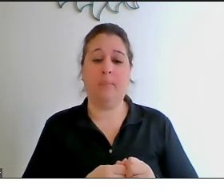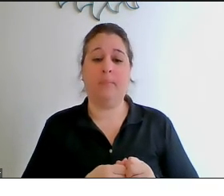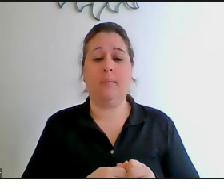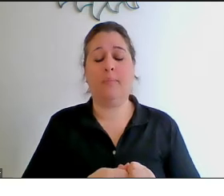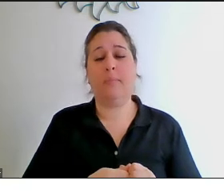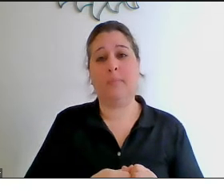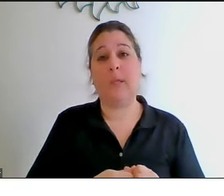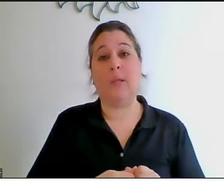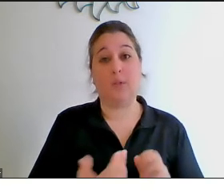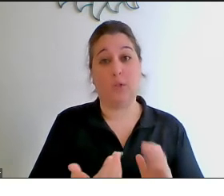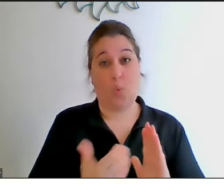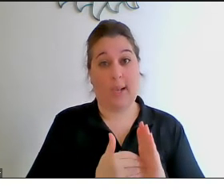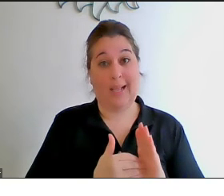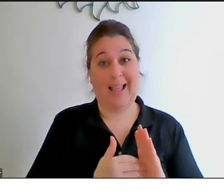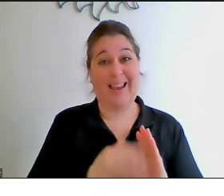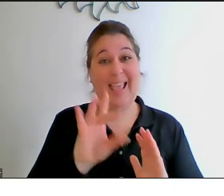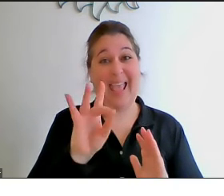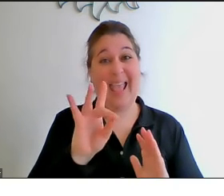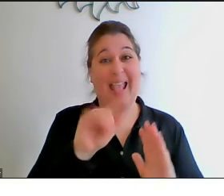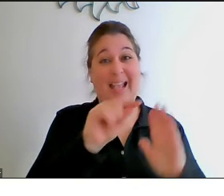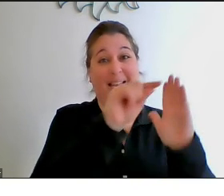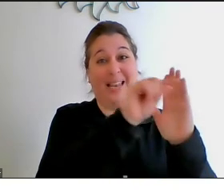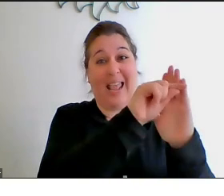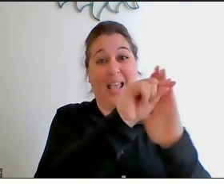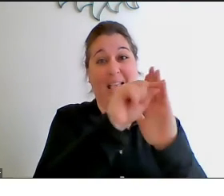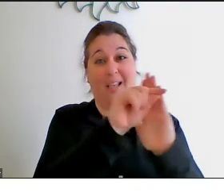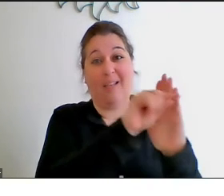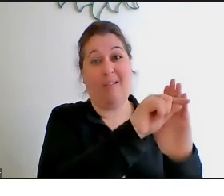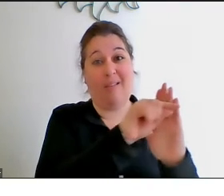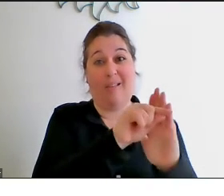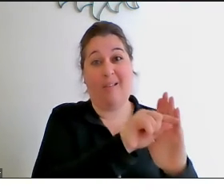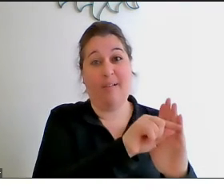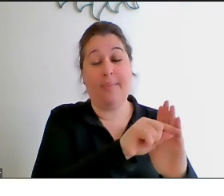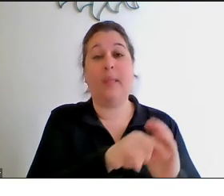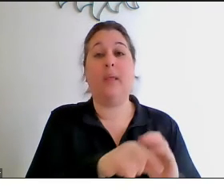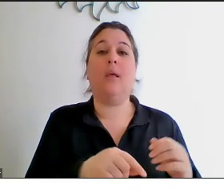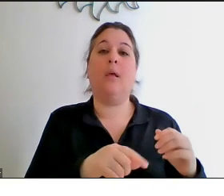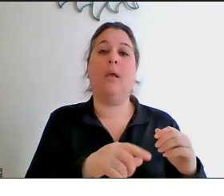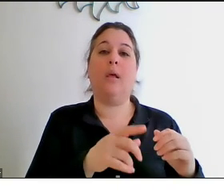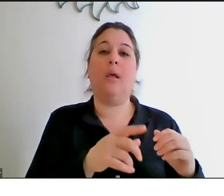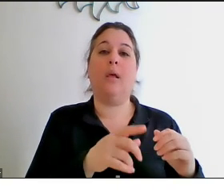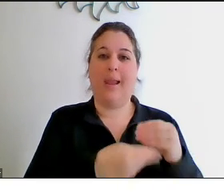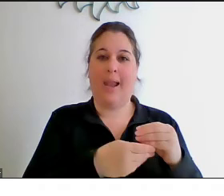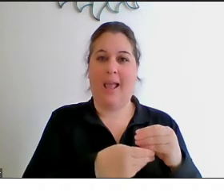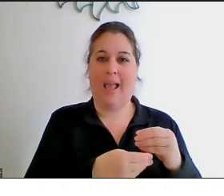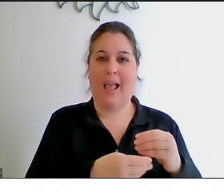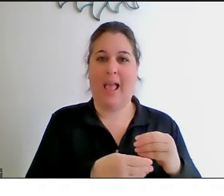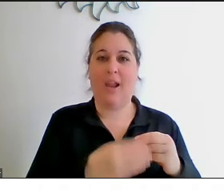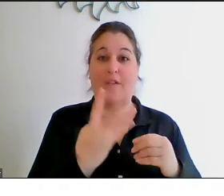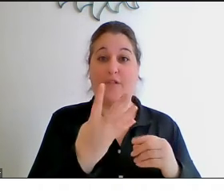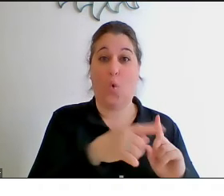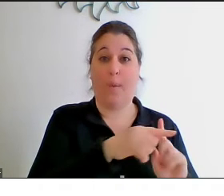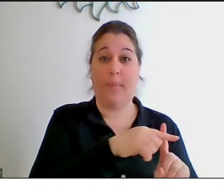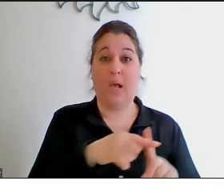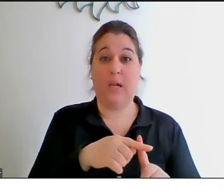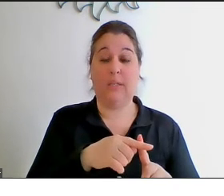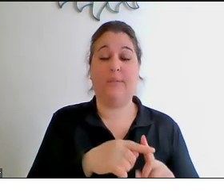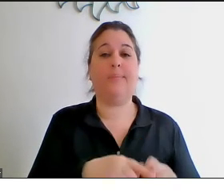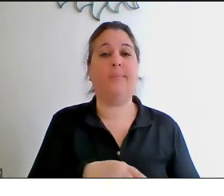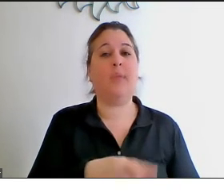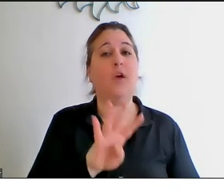7, 8 negatives to represent that number. But now I have 4 positives. 1, 2, 3,